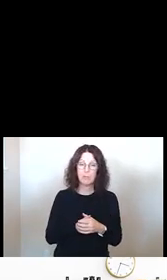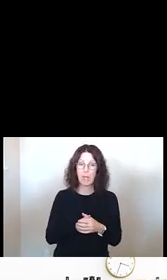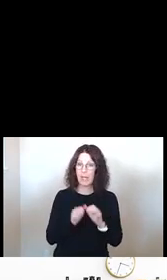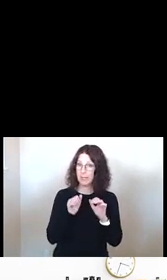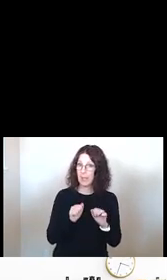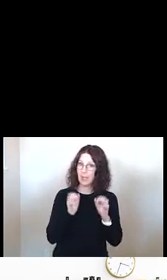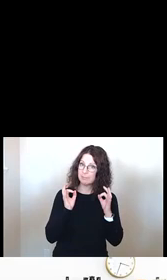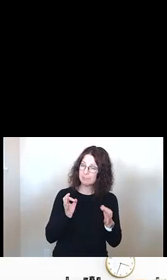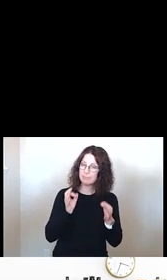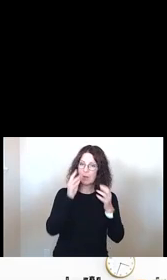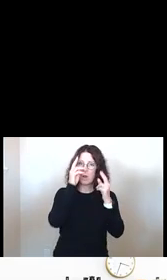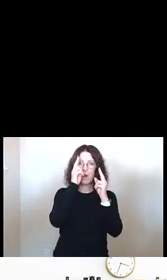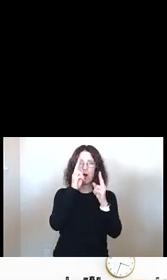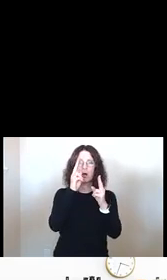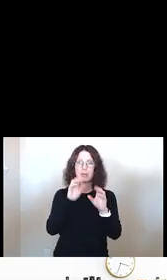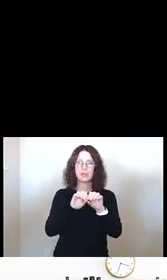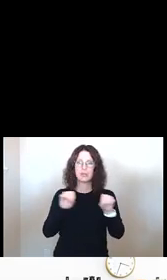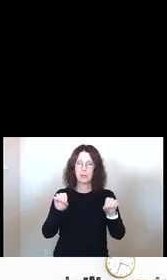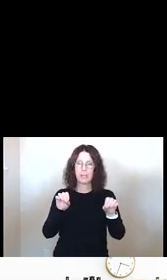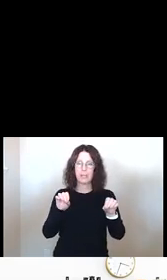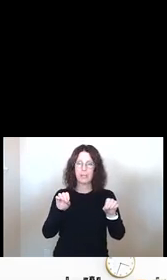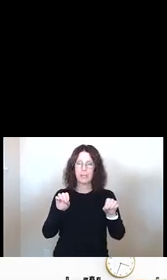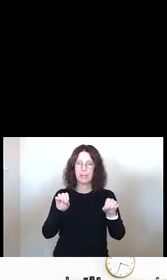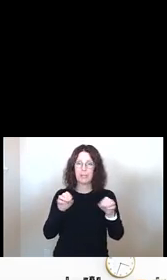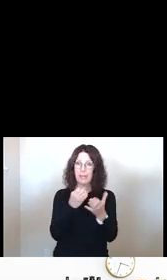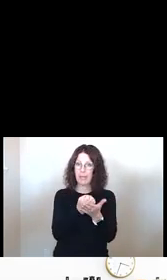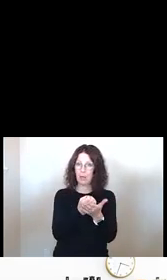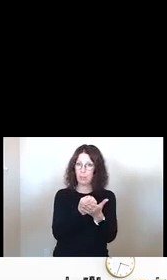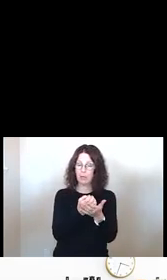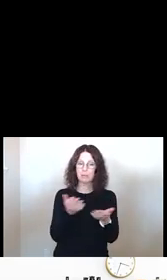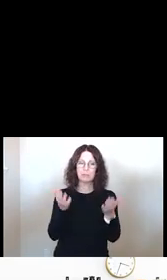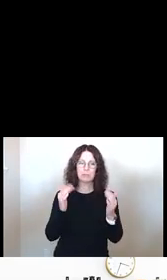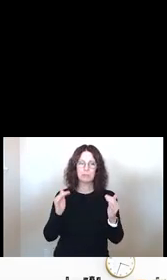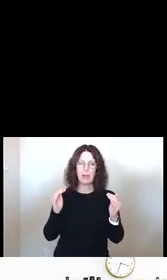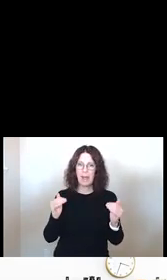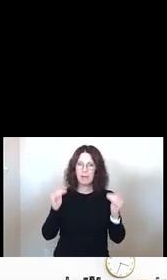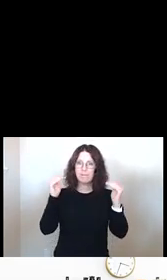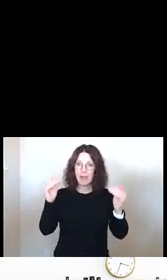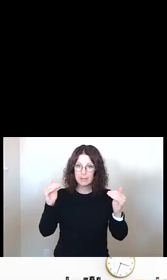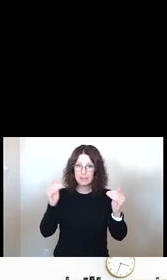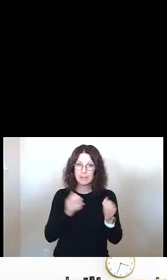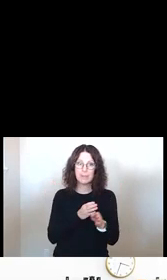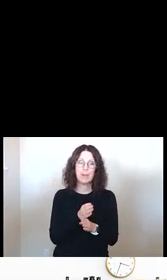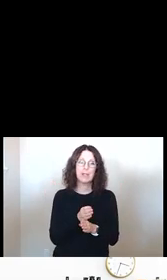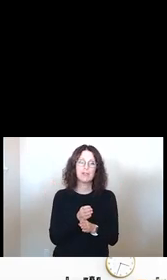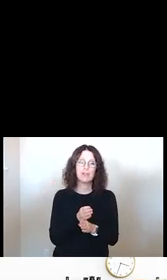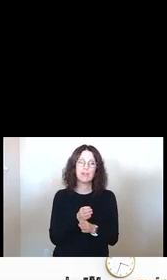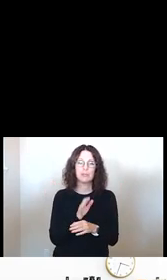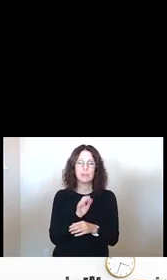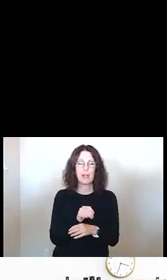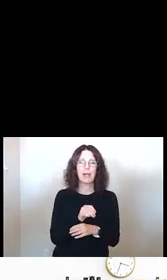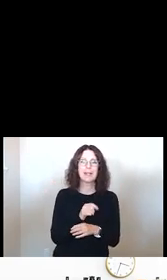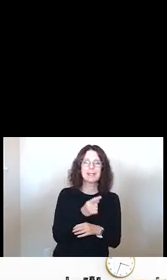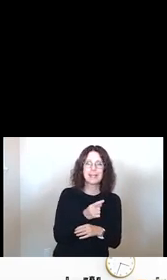degree in economics, an advanced major, and the honors could be single or double, a